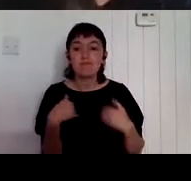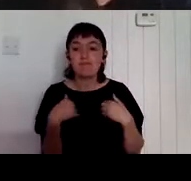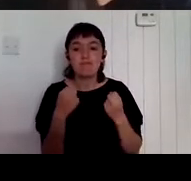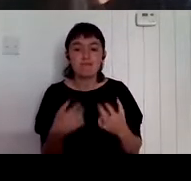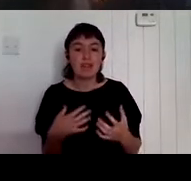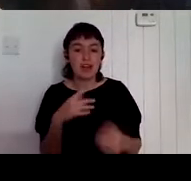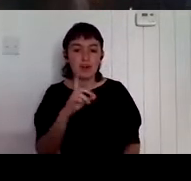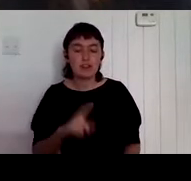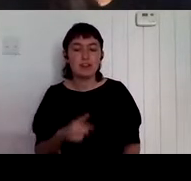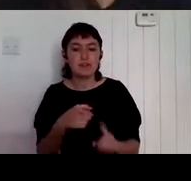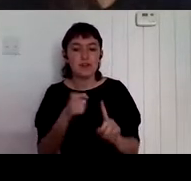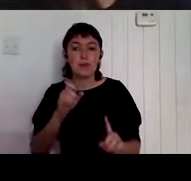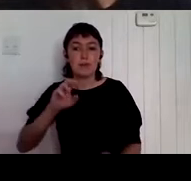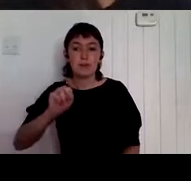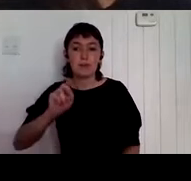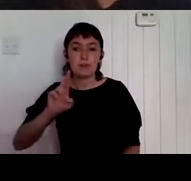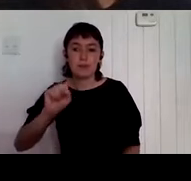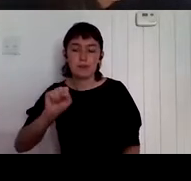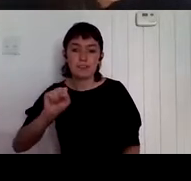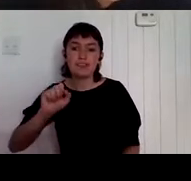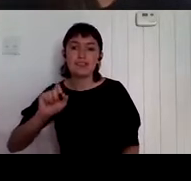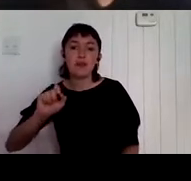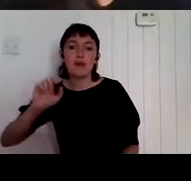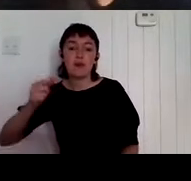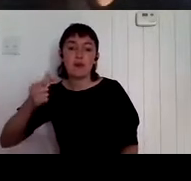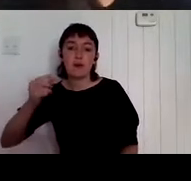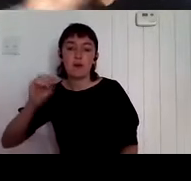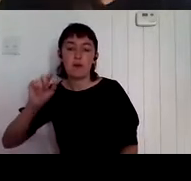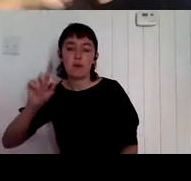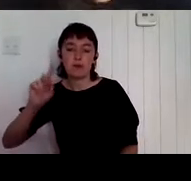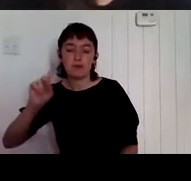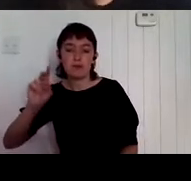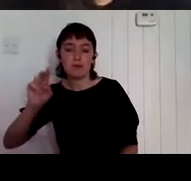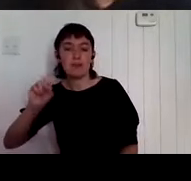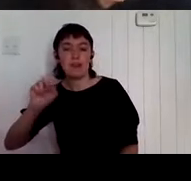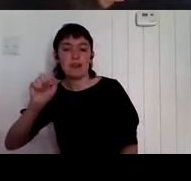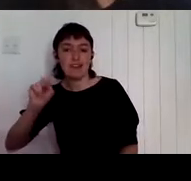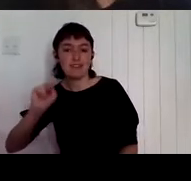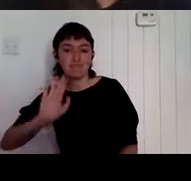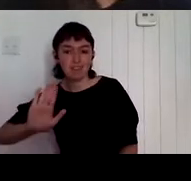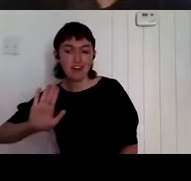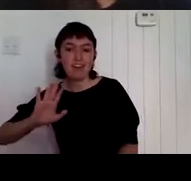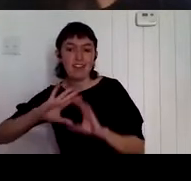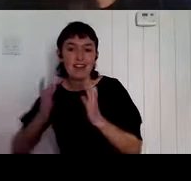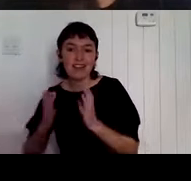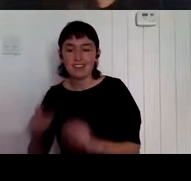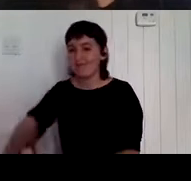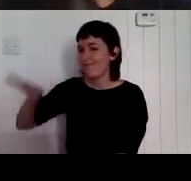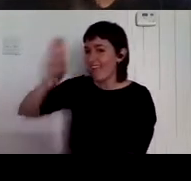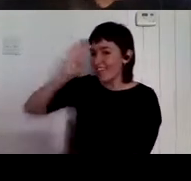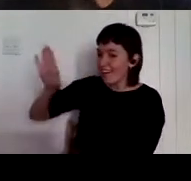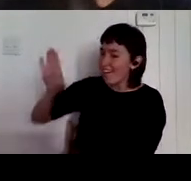Goldman's class. Sure. Oh yeah. Hi, Goldman's class from Rhode Island. That's right. Hello. All five people in Rhode Island.